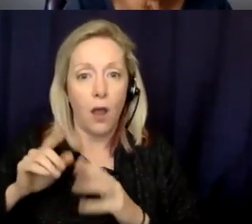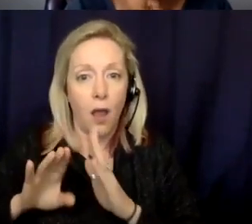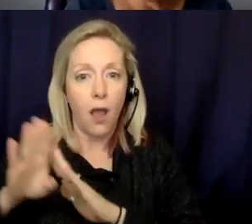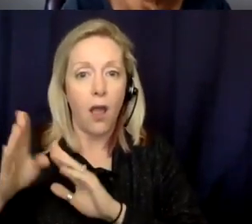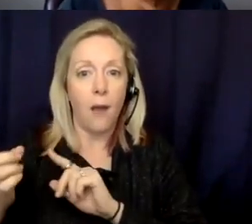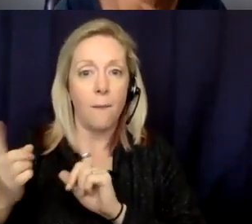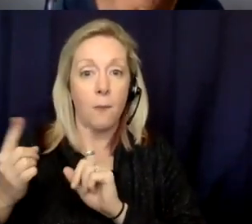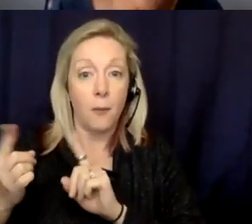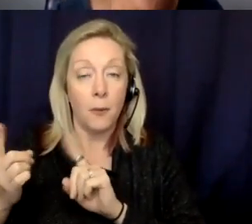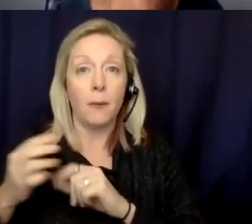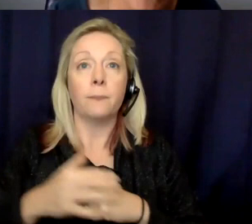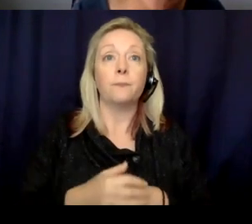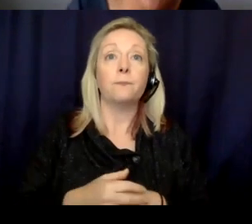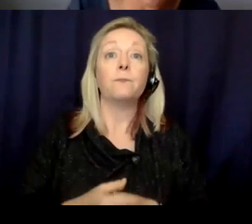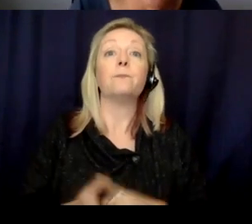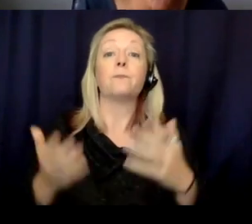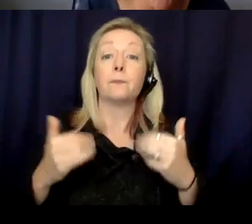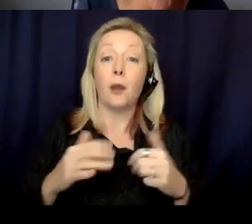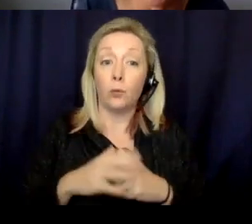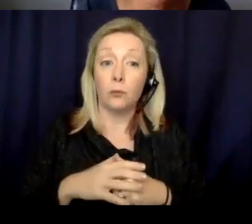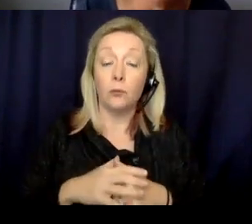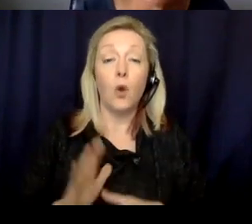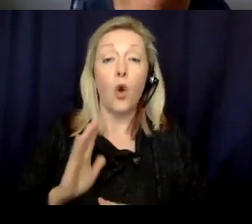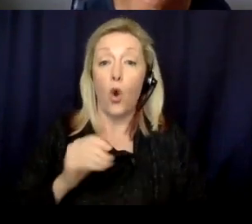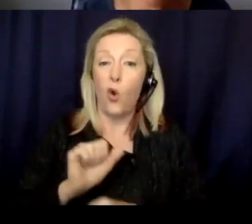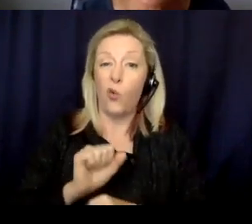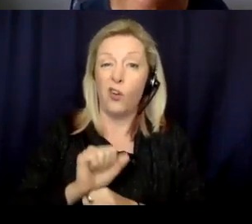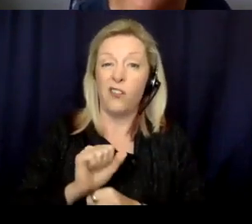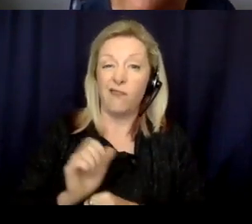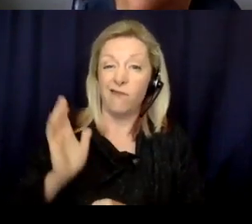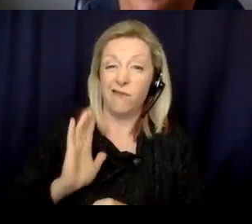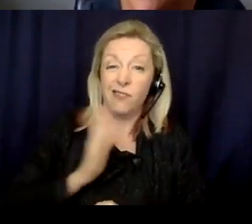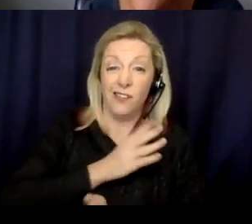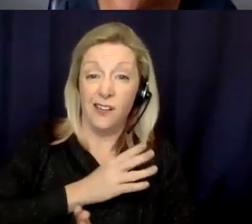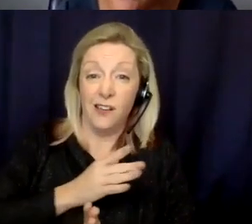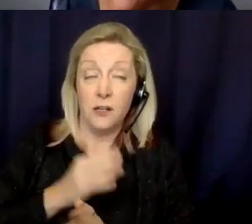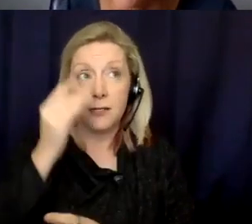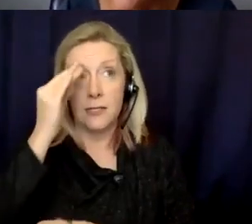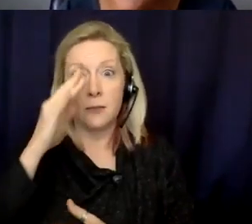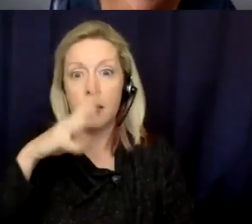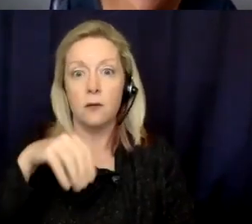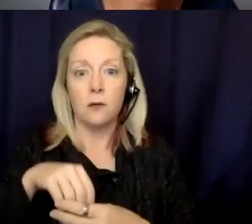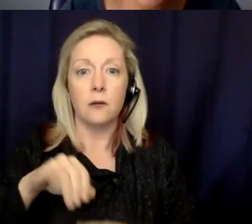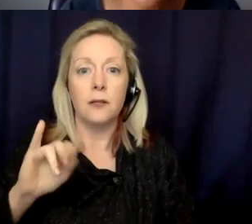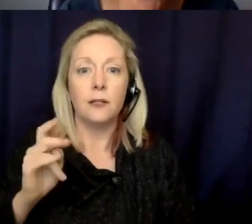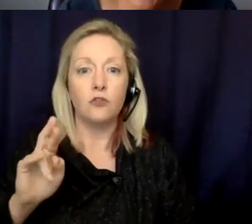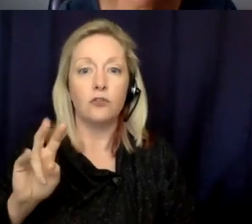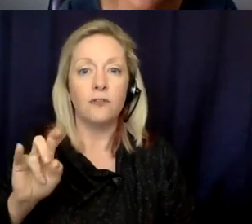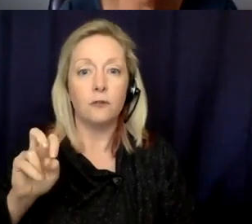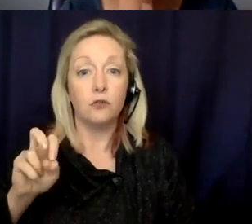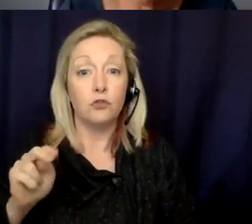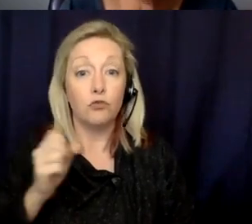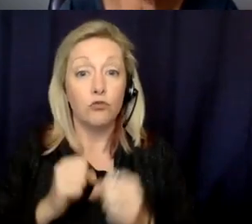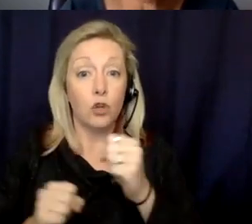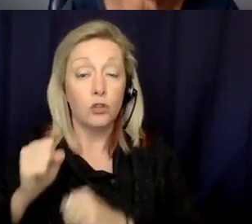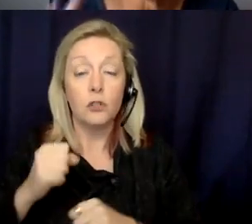Okay, so part of what we did with our work when we were starting to think about intervention strategies is we thought